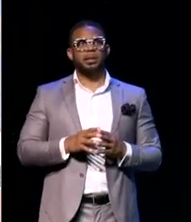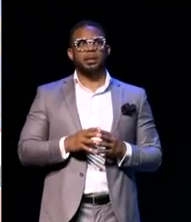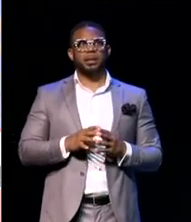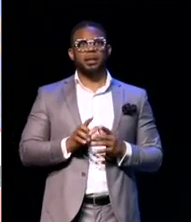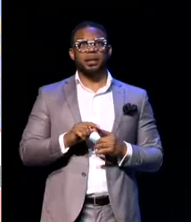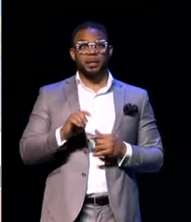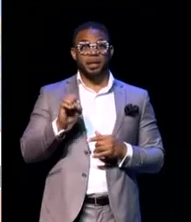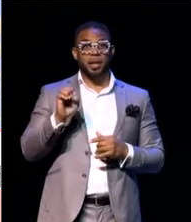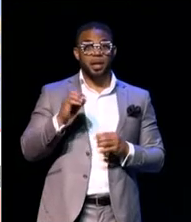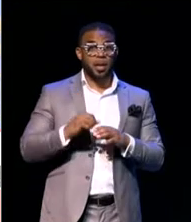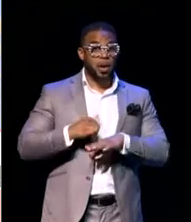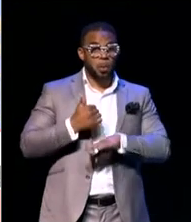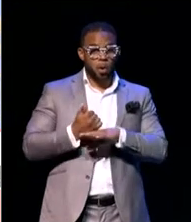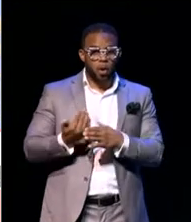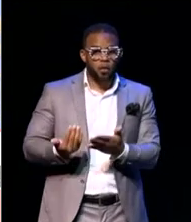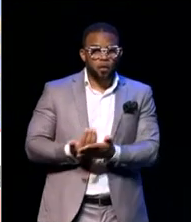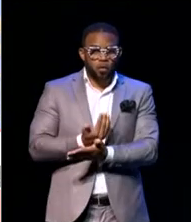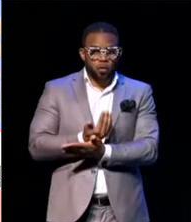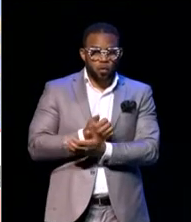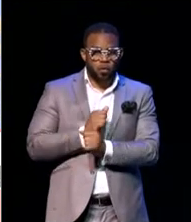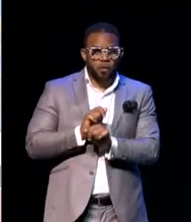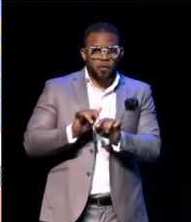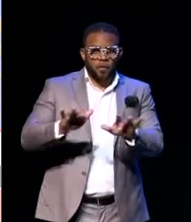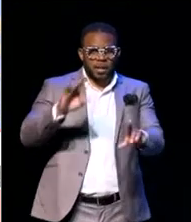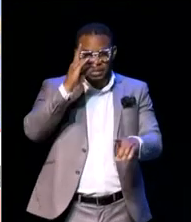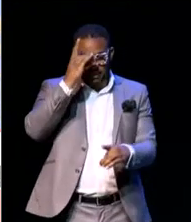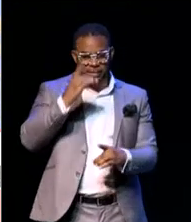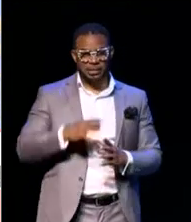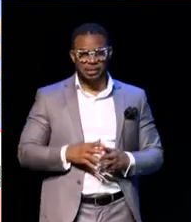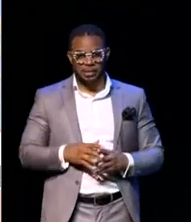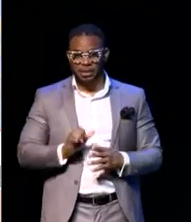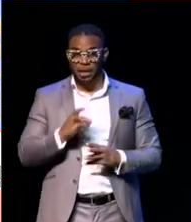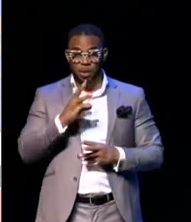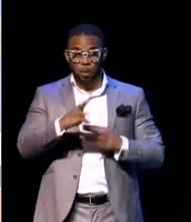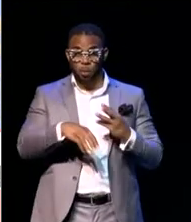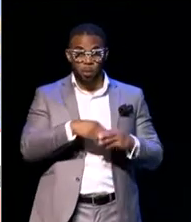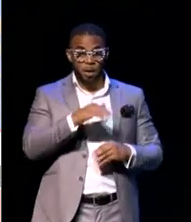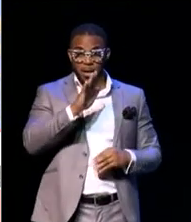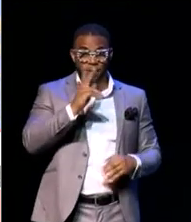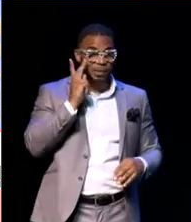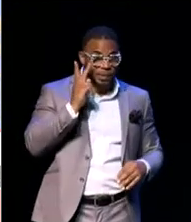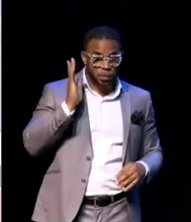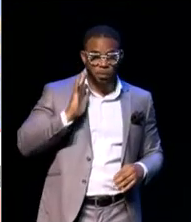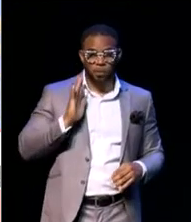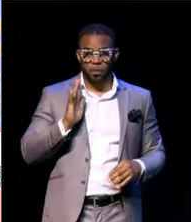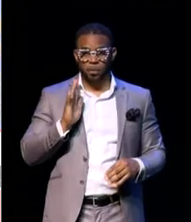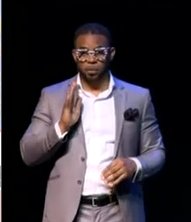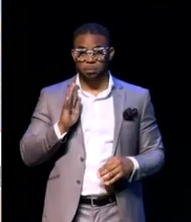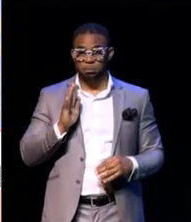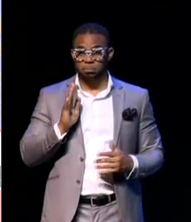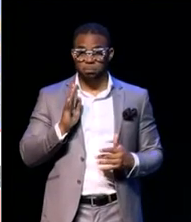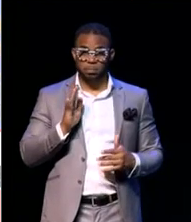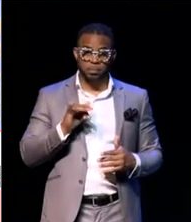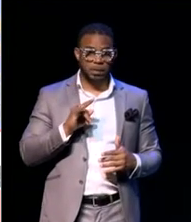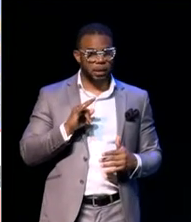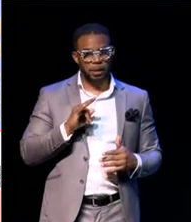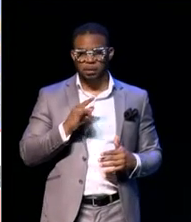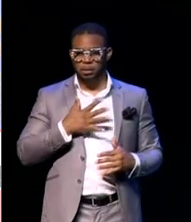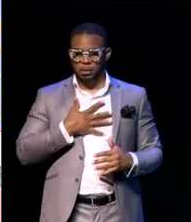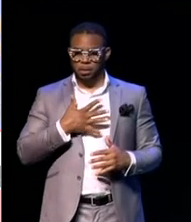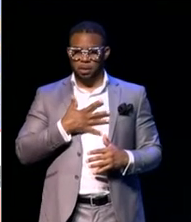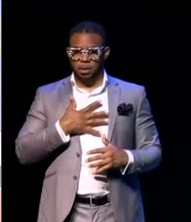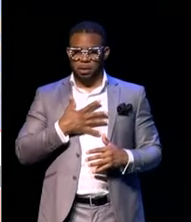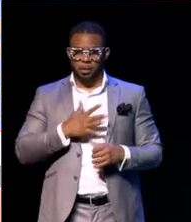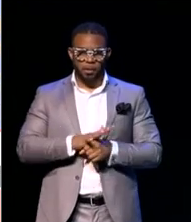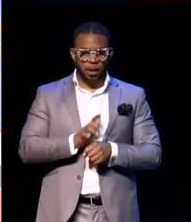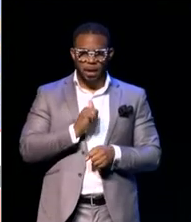the emergence of a brand new infectious disease that the world has never seen before. That's a respiratory